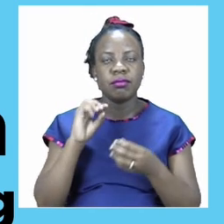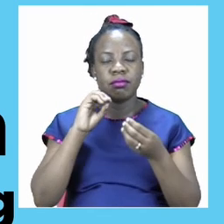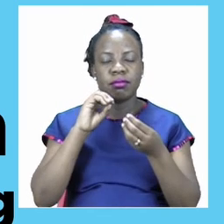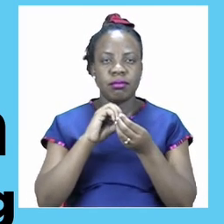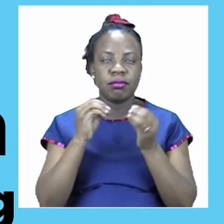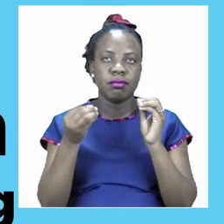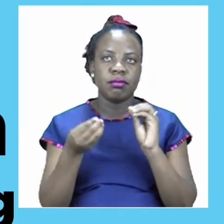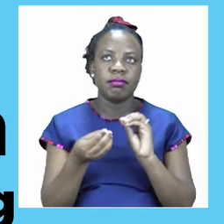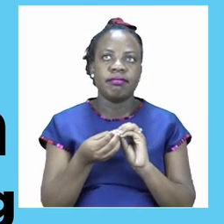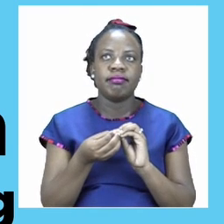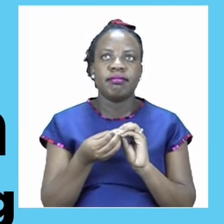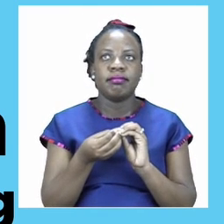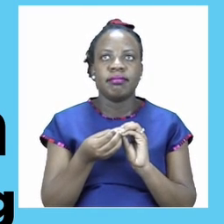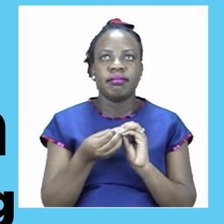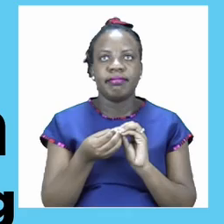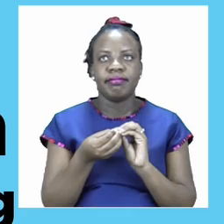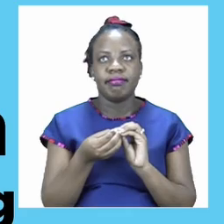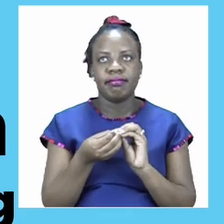concept development.